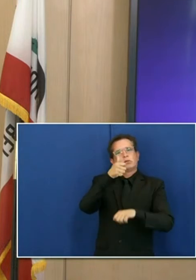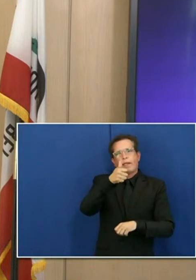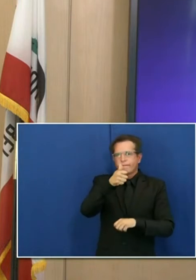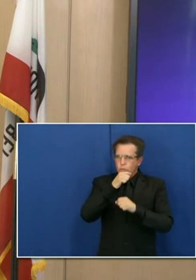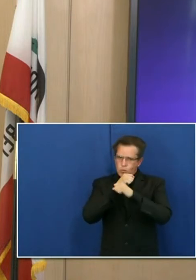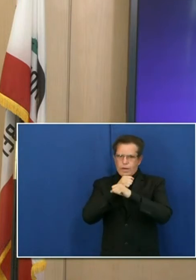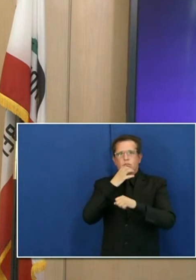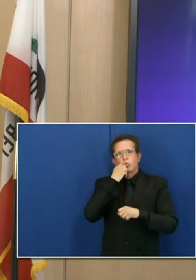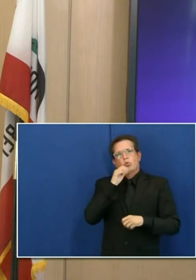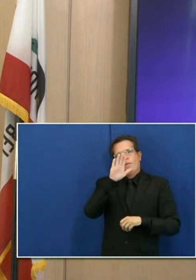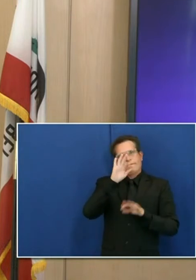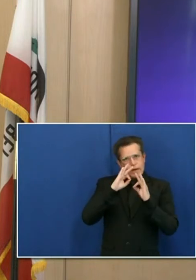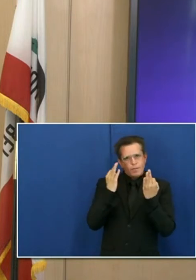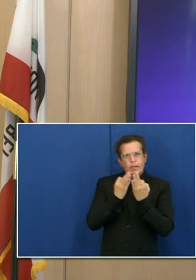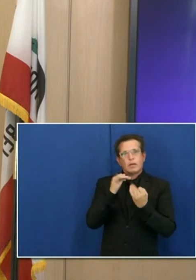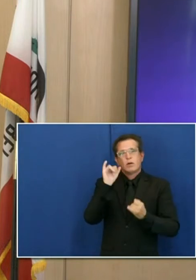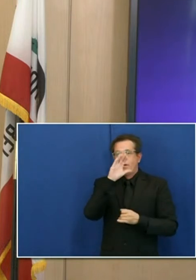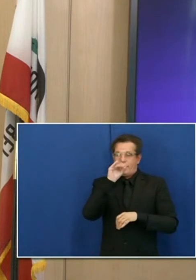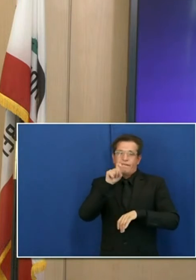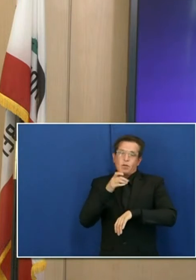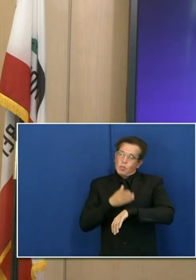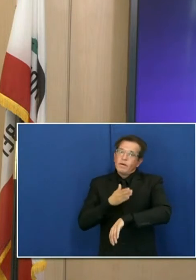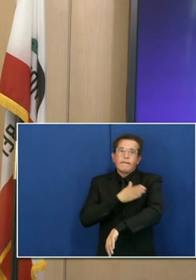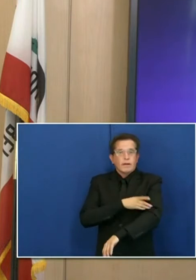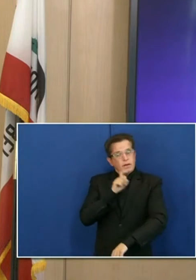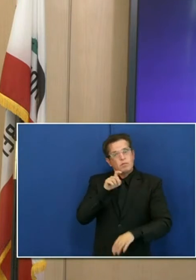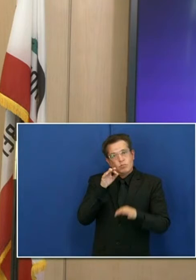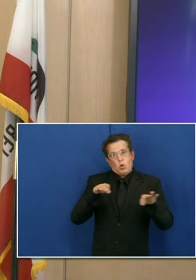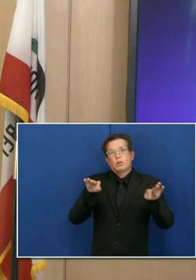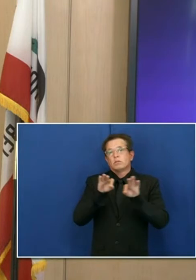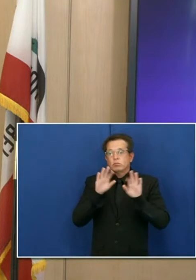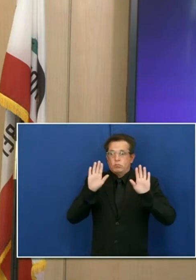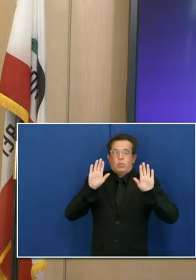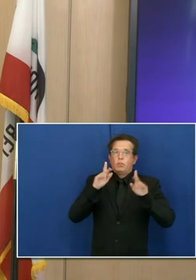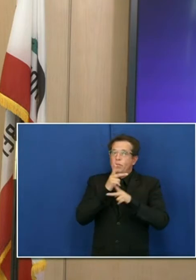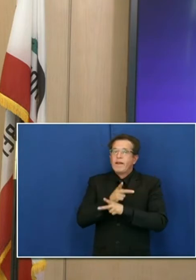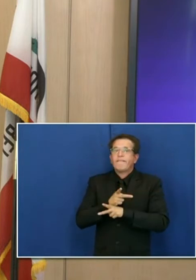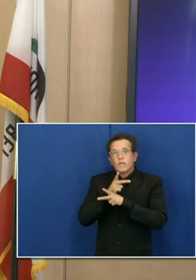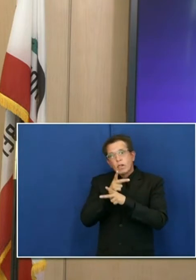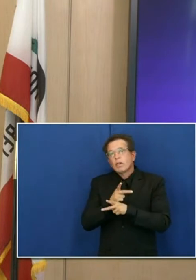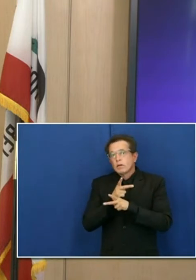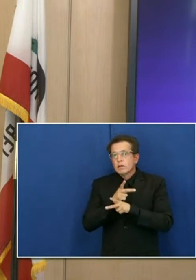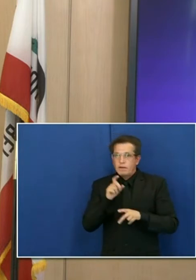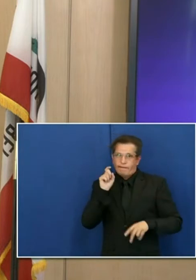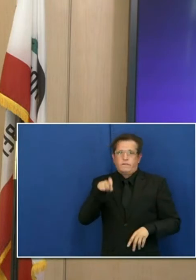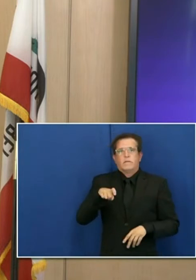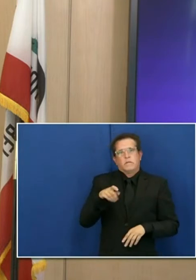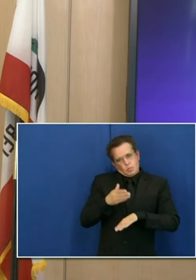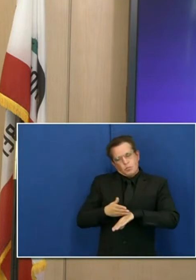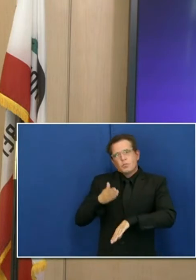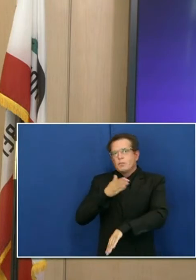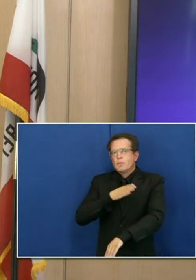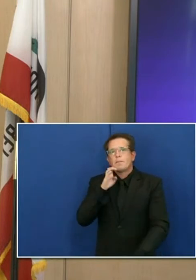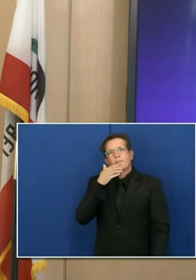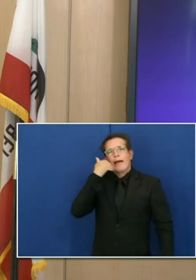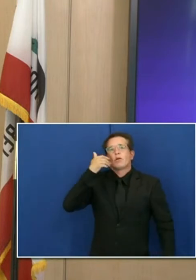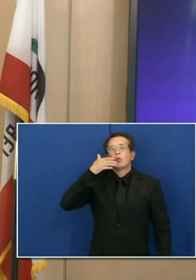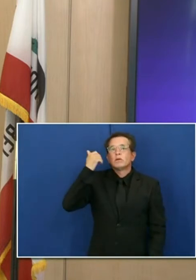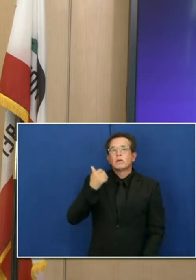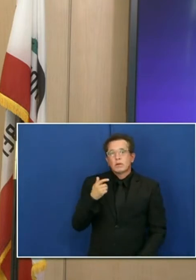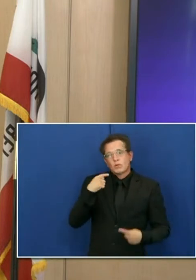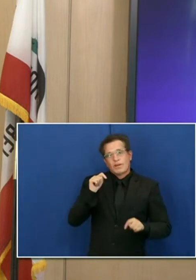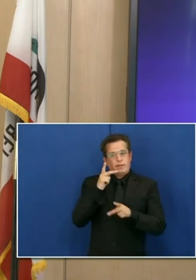others as well. And we need to do it better. And we really need to do this very consistently. We often get questions around this.